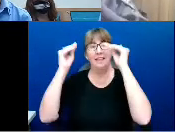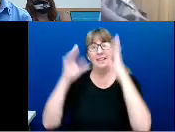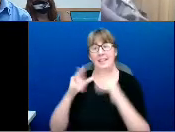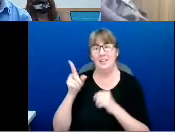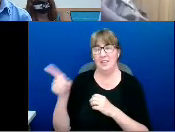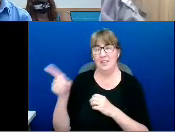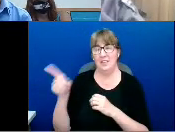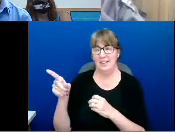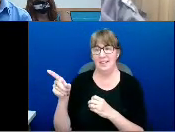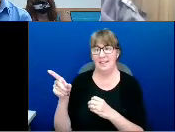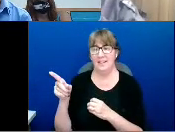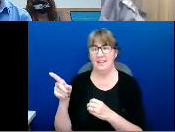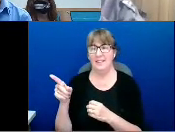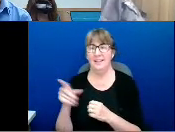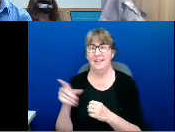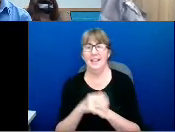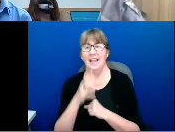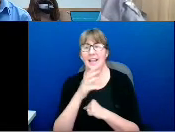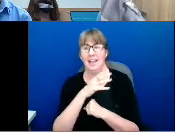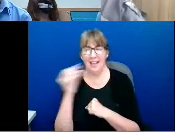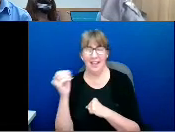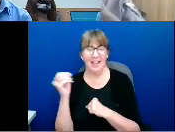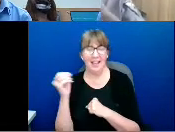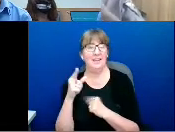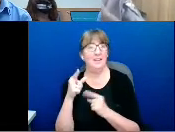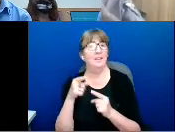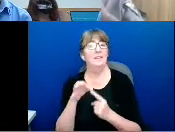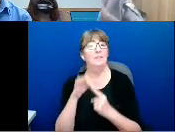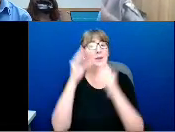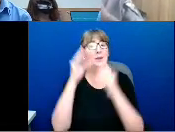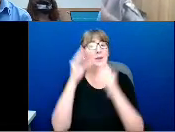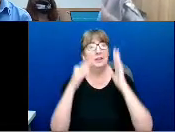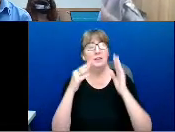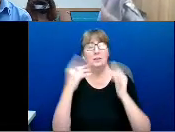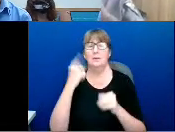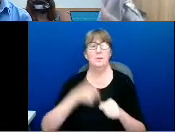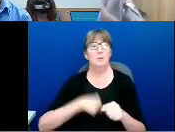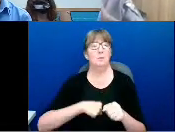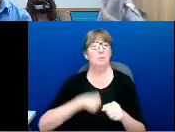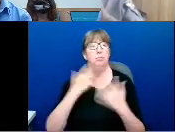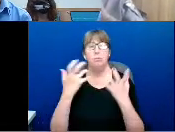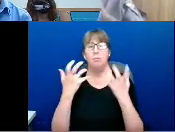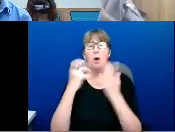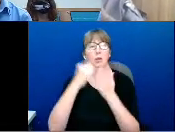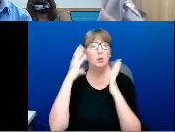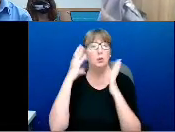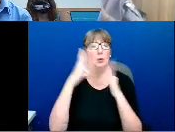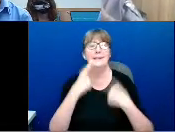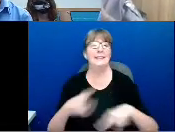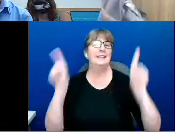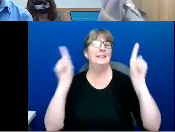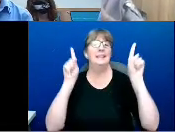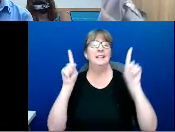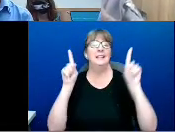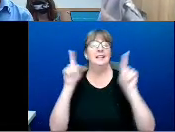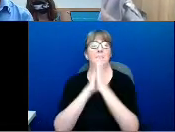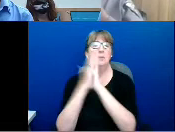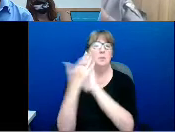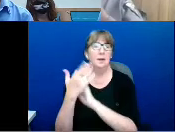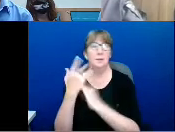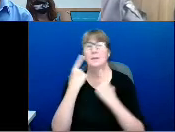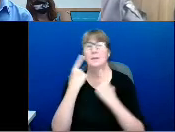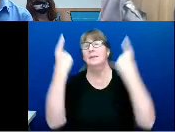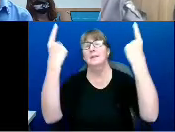them out, because a special teacher, somebody that really takes pride and wants to see her students succeed and become a successful part